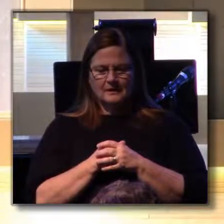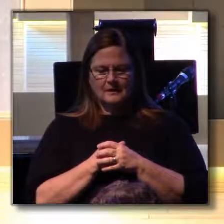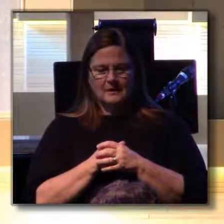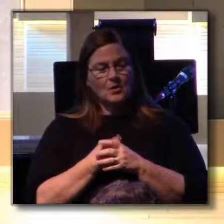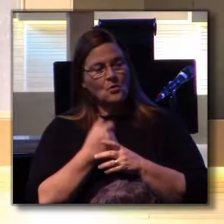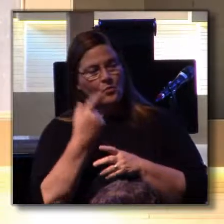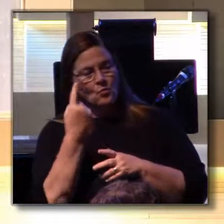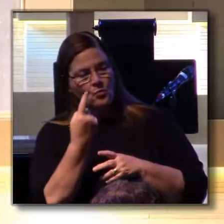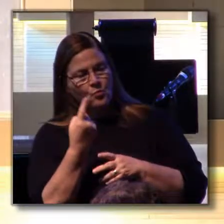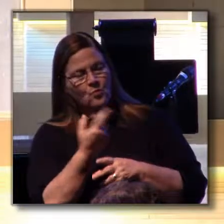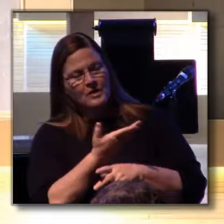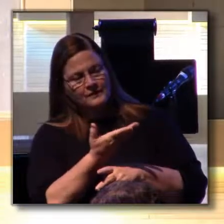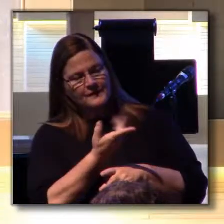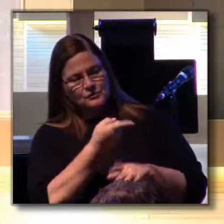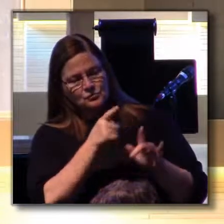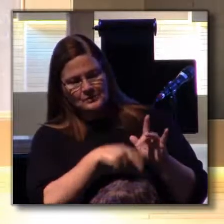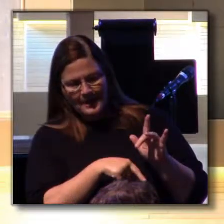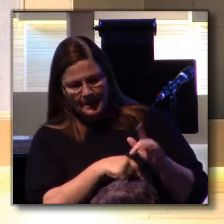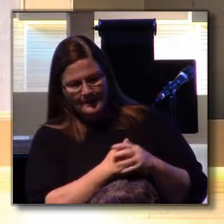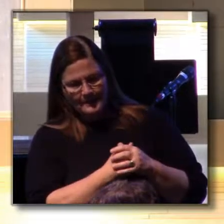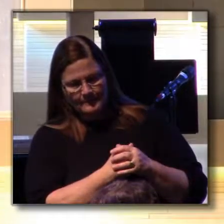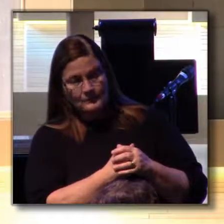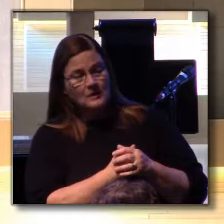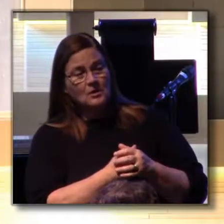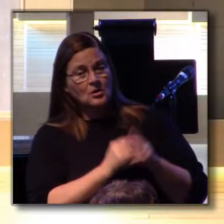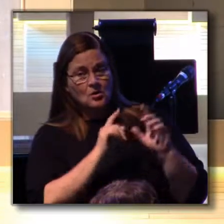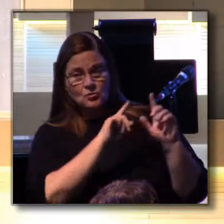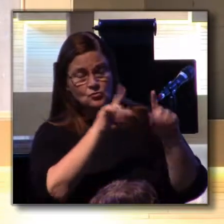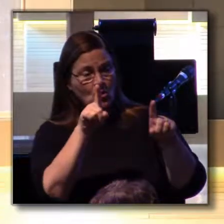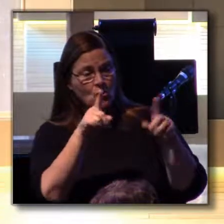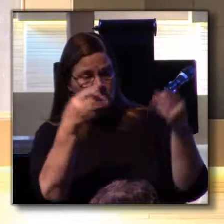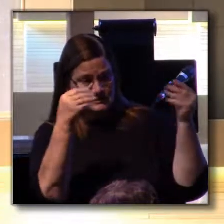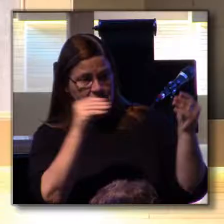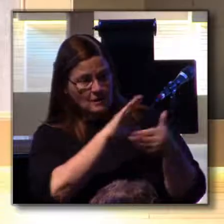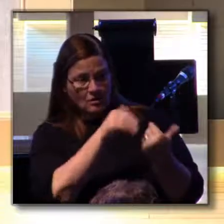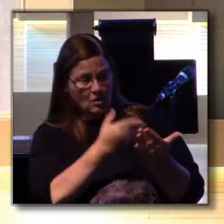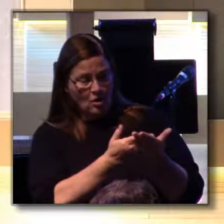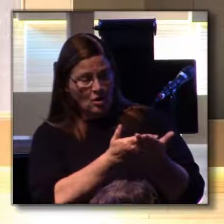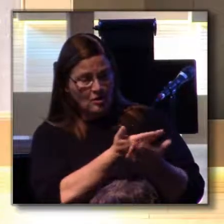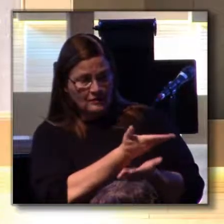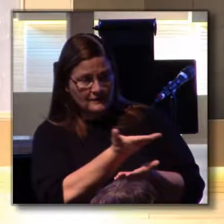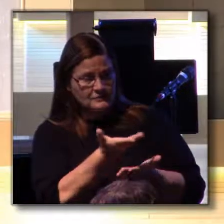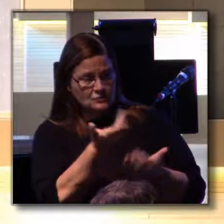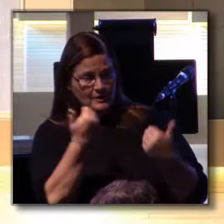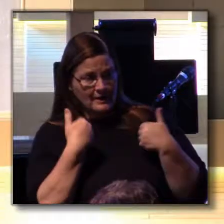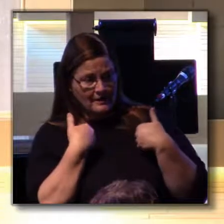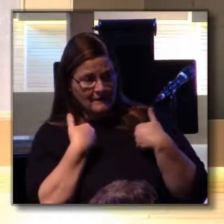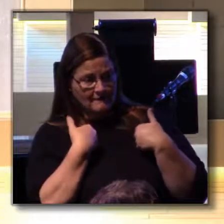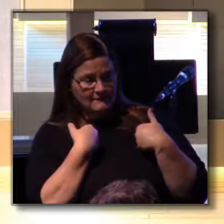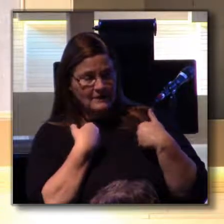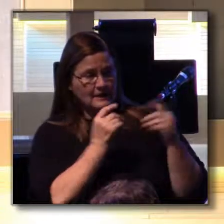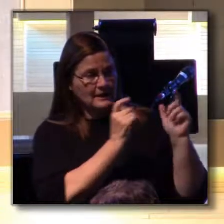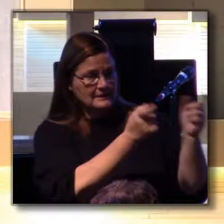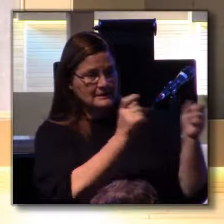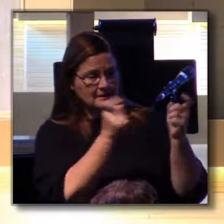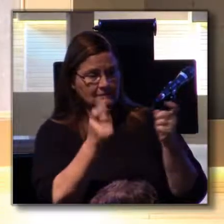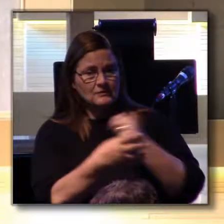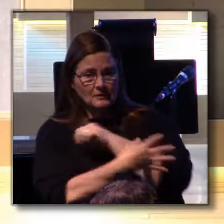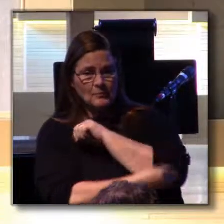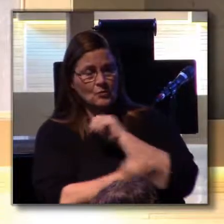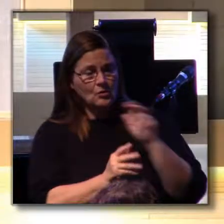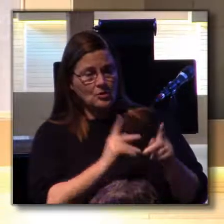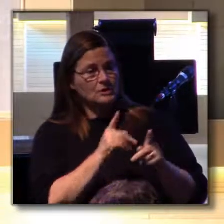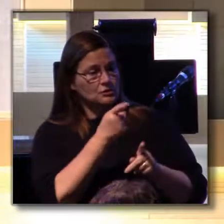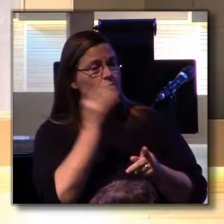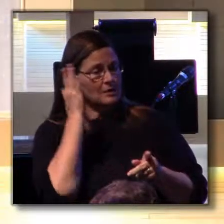you lack. Go and sell all your possessions and give to the poor, and you will have treasure in heaven, and